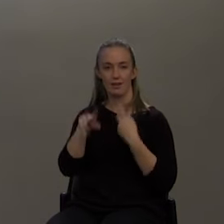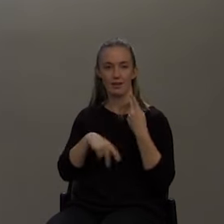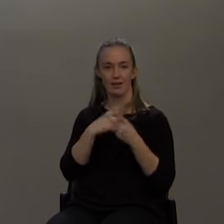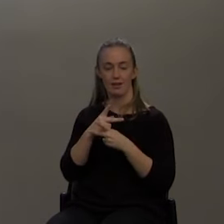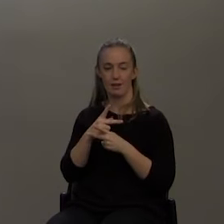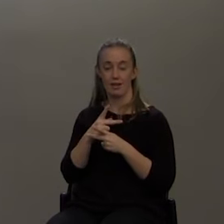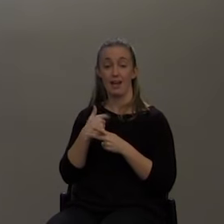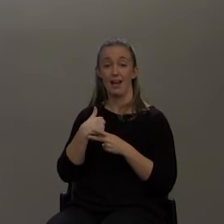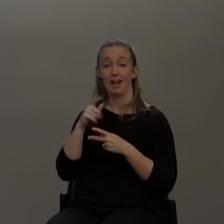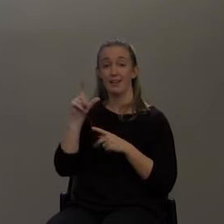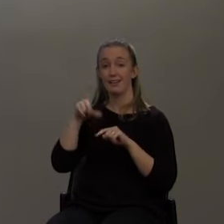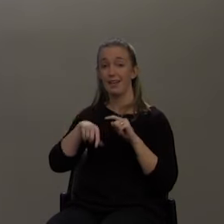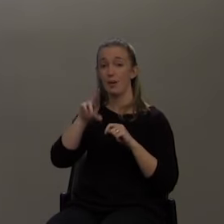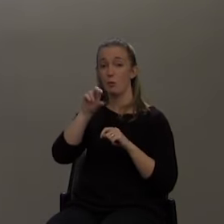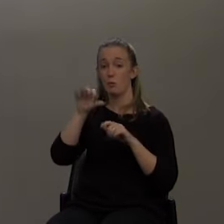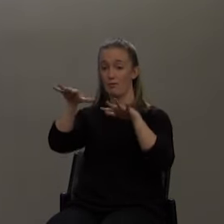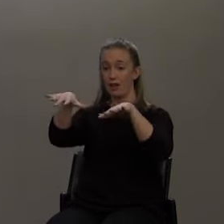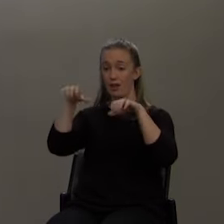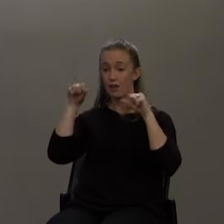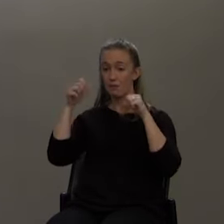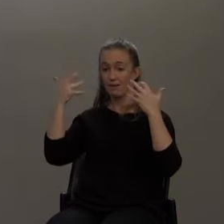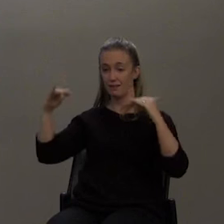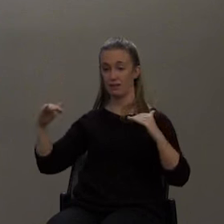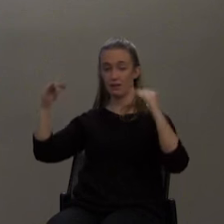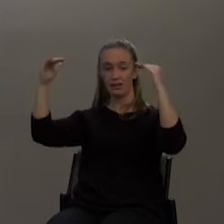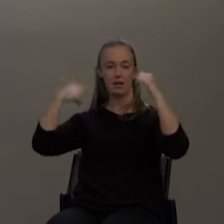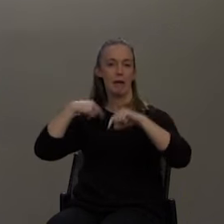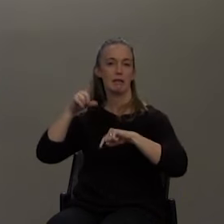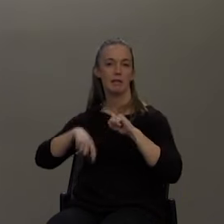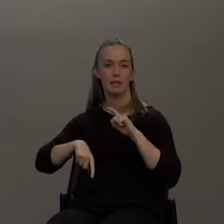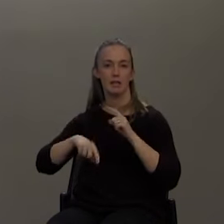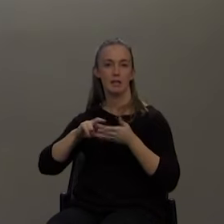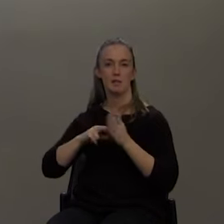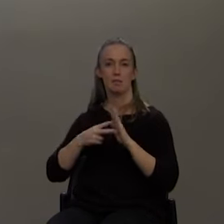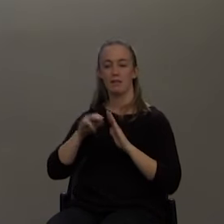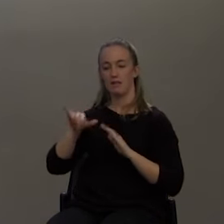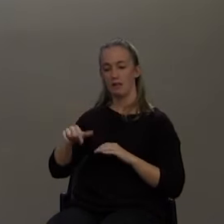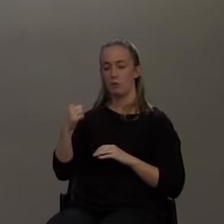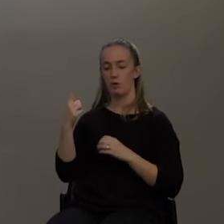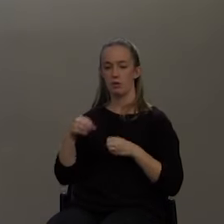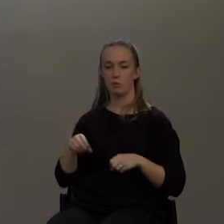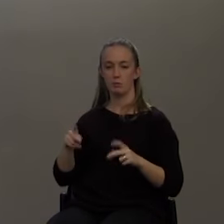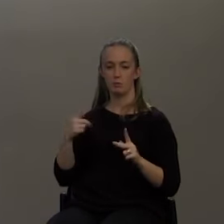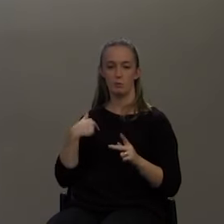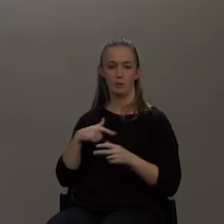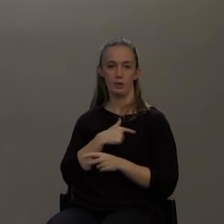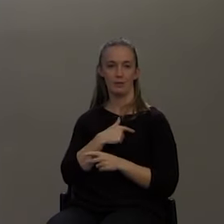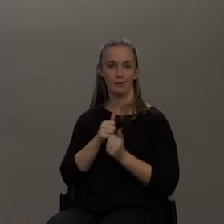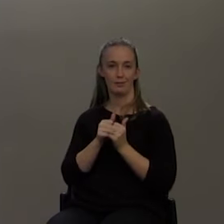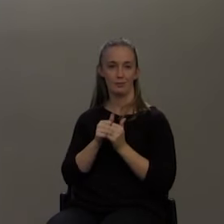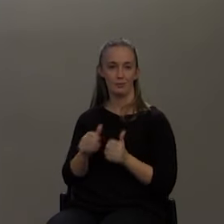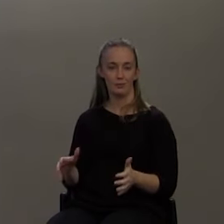off of one of our buildings and build it up. And so that's an opportunity that we would have to lose because there's just no way,